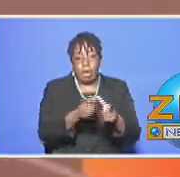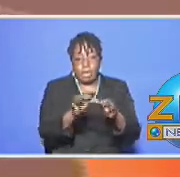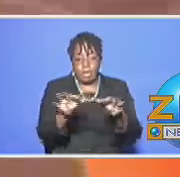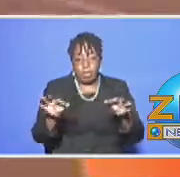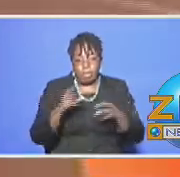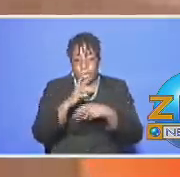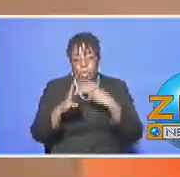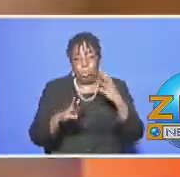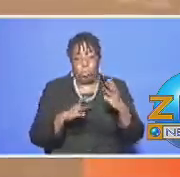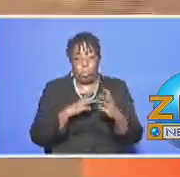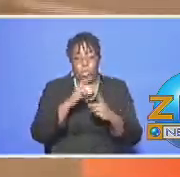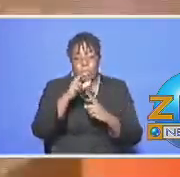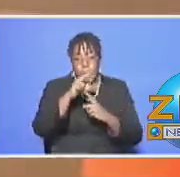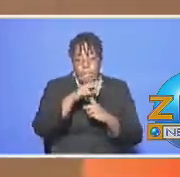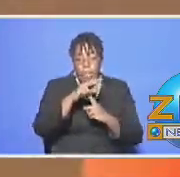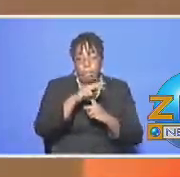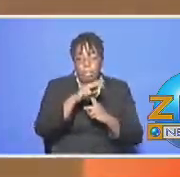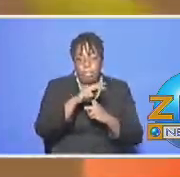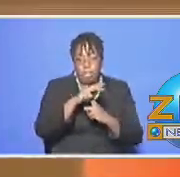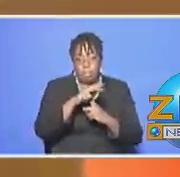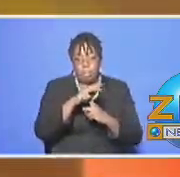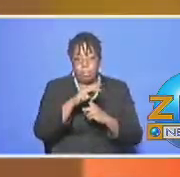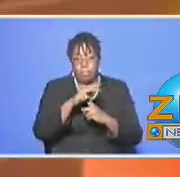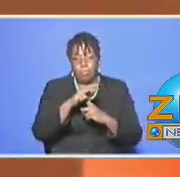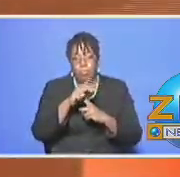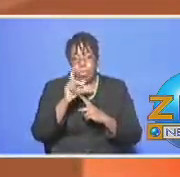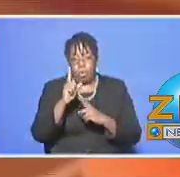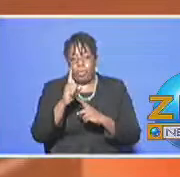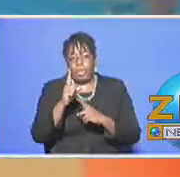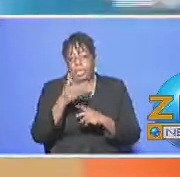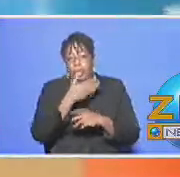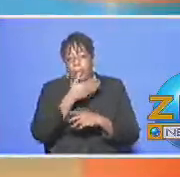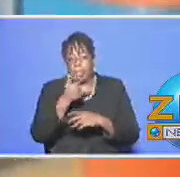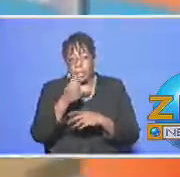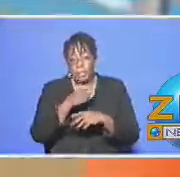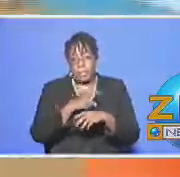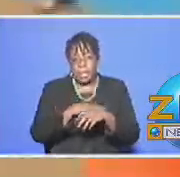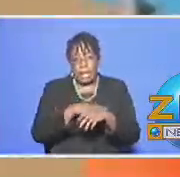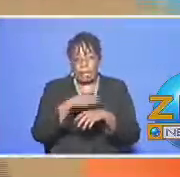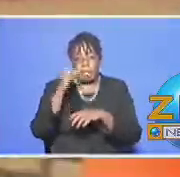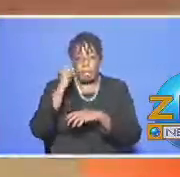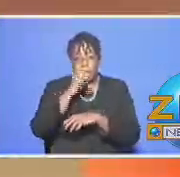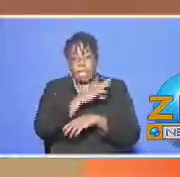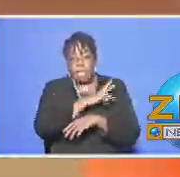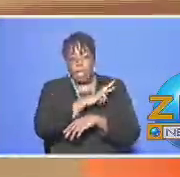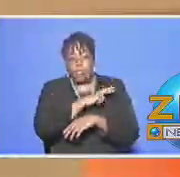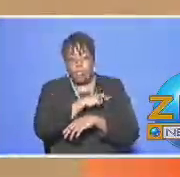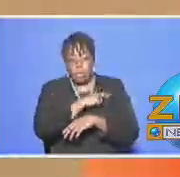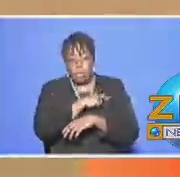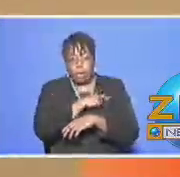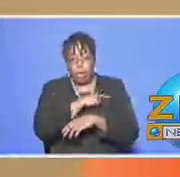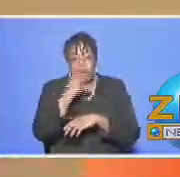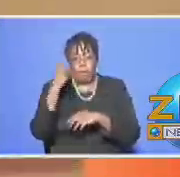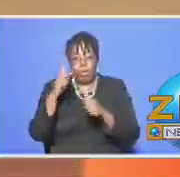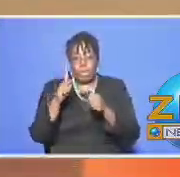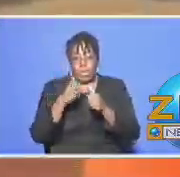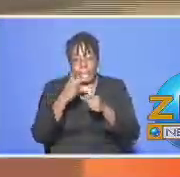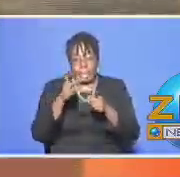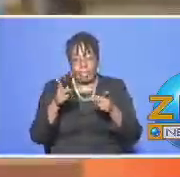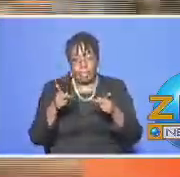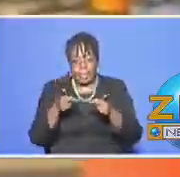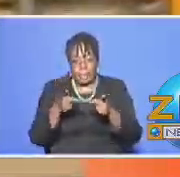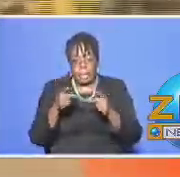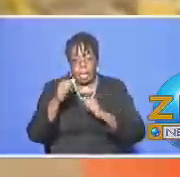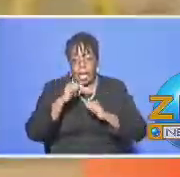world champion Stephen Gardner ran the season's best time, and Olympic champion Shawnee Miller-Weibo settled for second. Some Bahamian athletes got back in